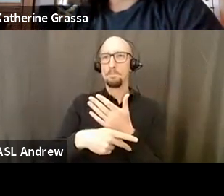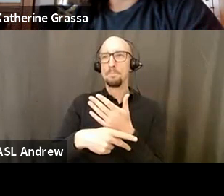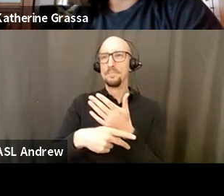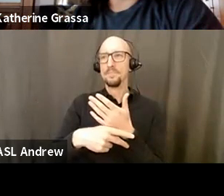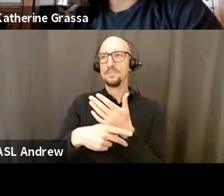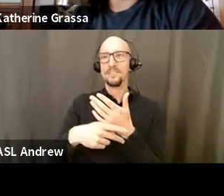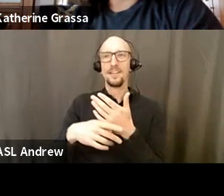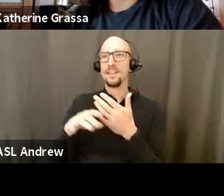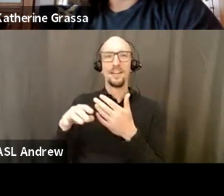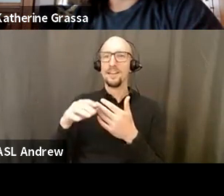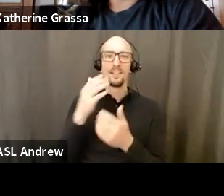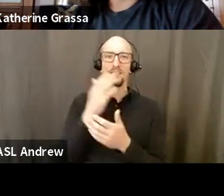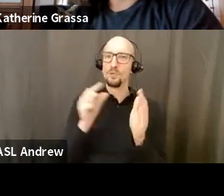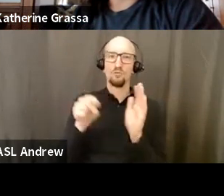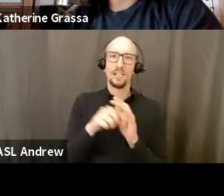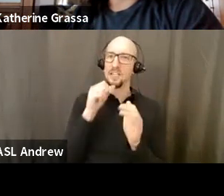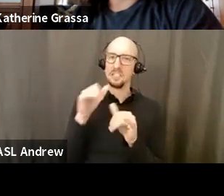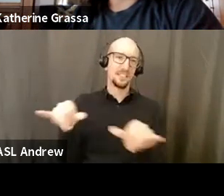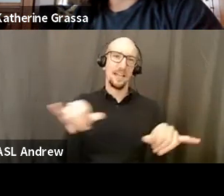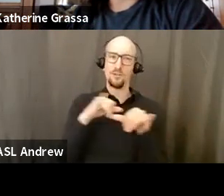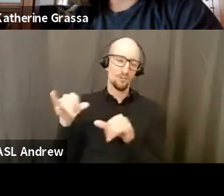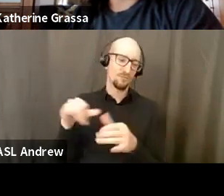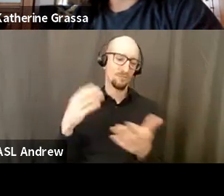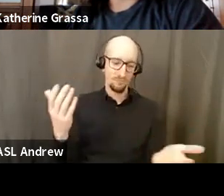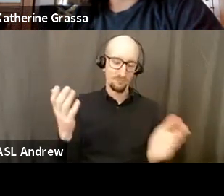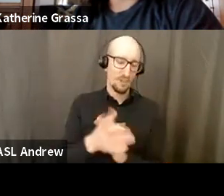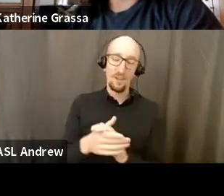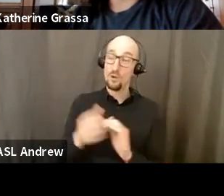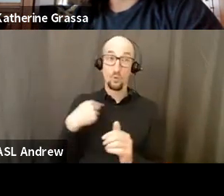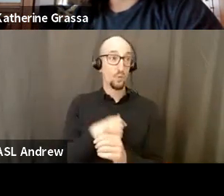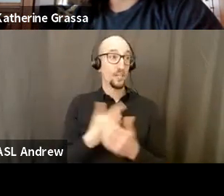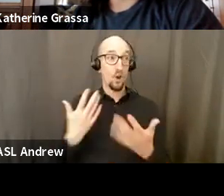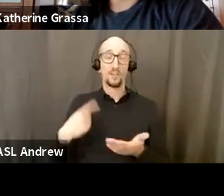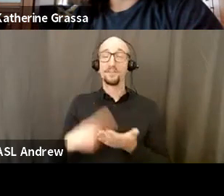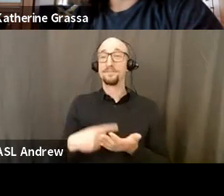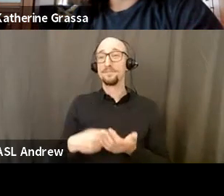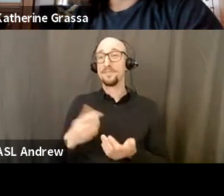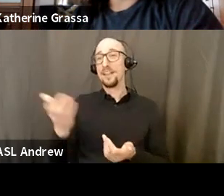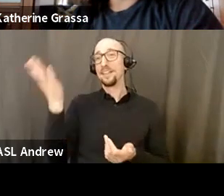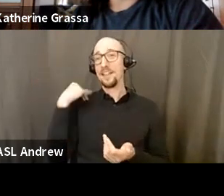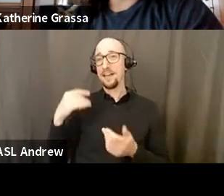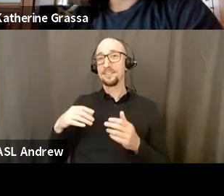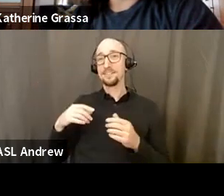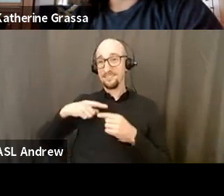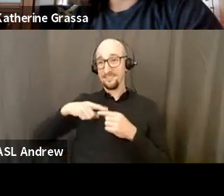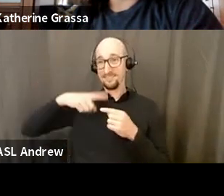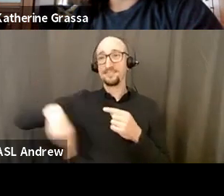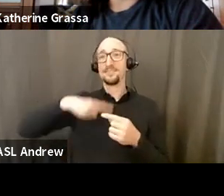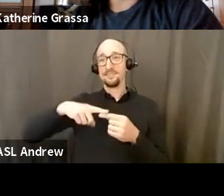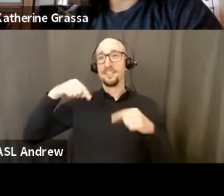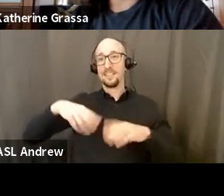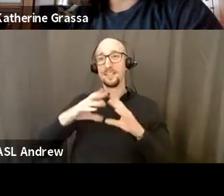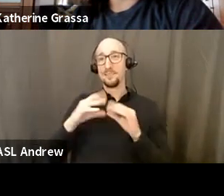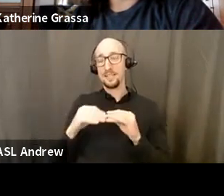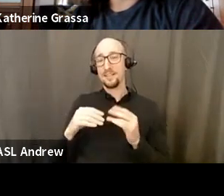standards. We, as a working group, discussed at the last iteration of this that there was